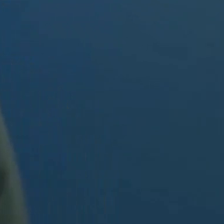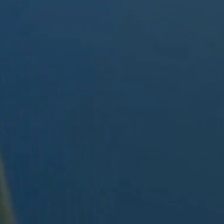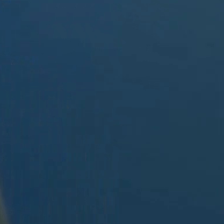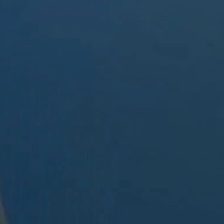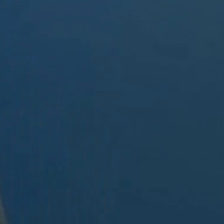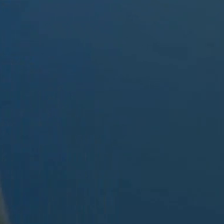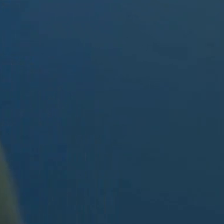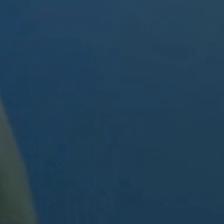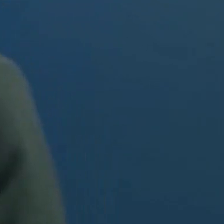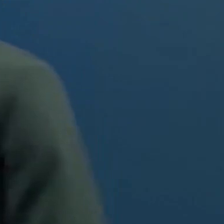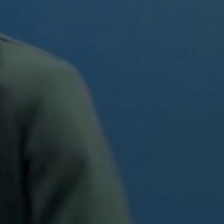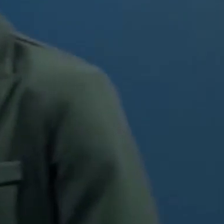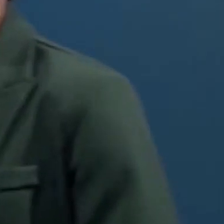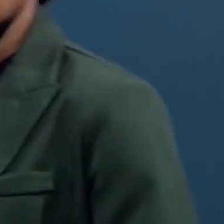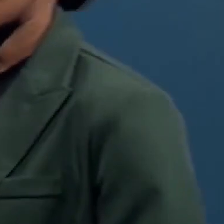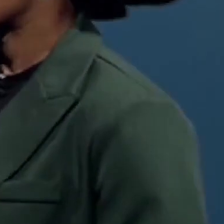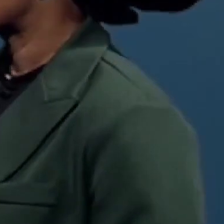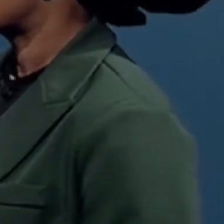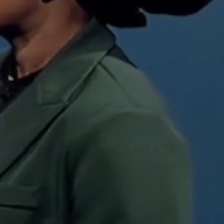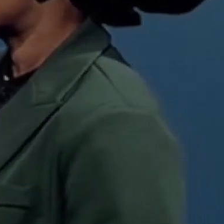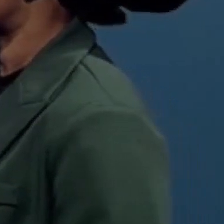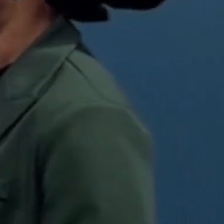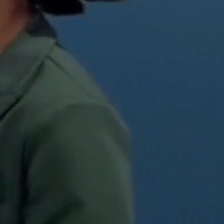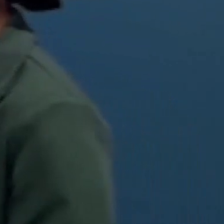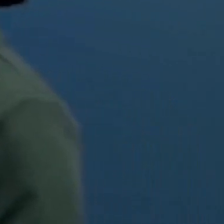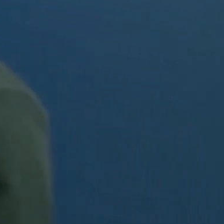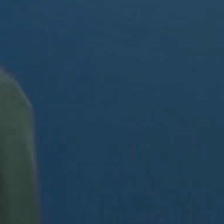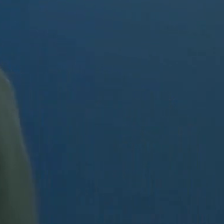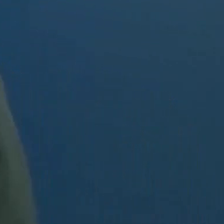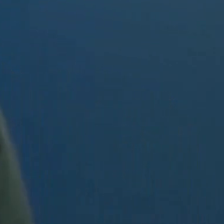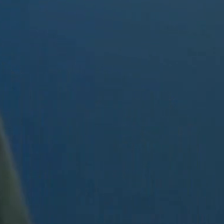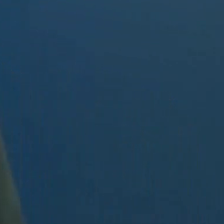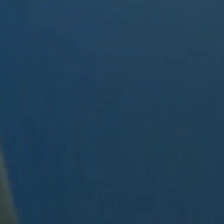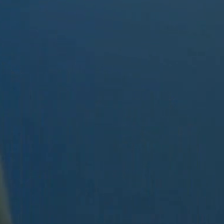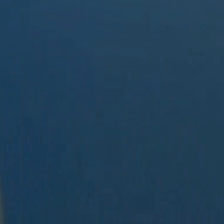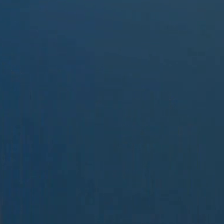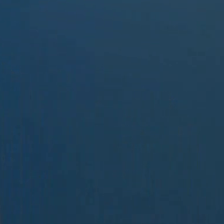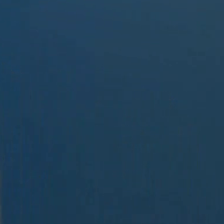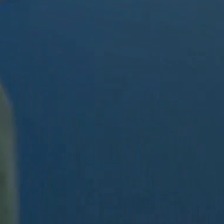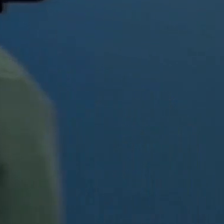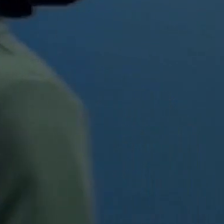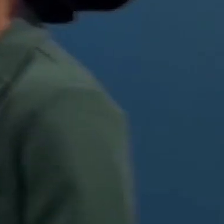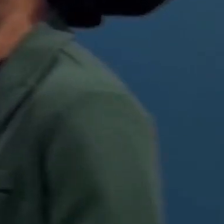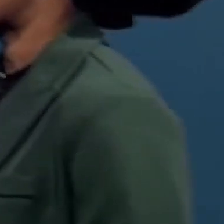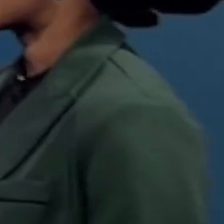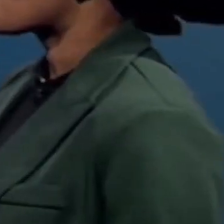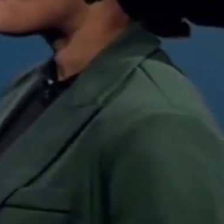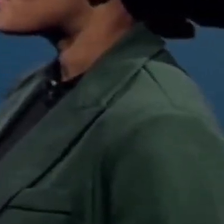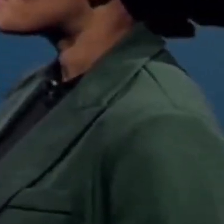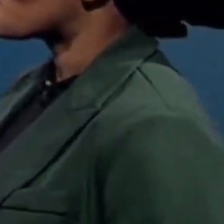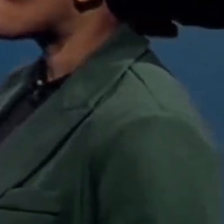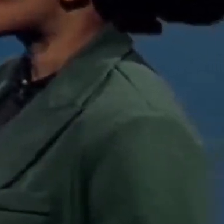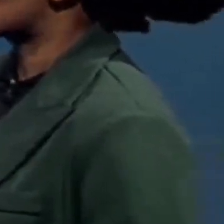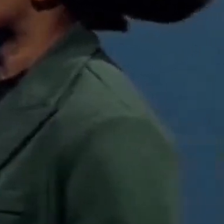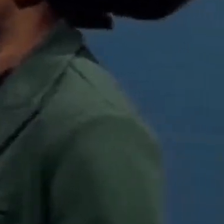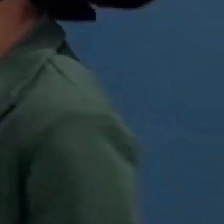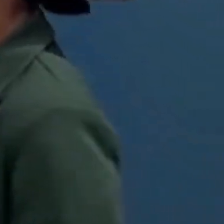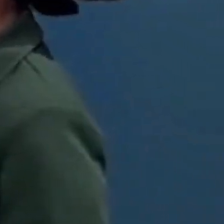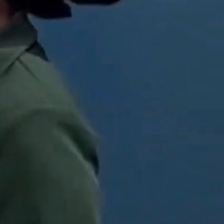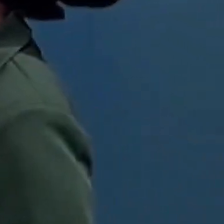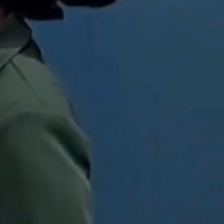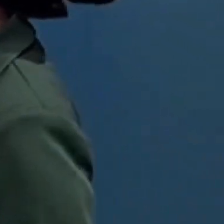tsididi mo mosong ka digata di le 4 go a go di le 22 Kokstad ka digata di le 0 go a go di le 21 mo